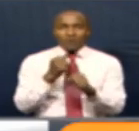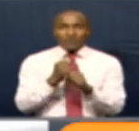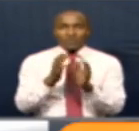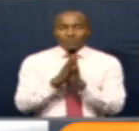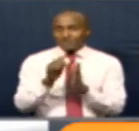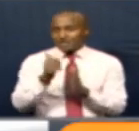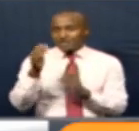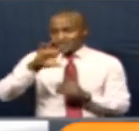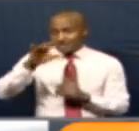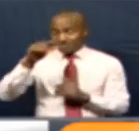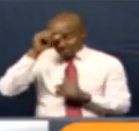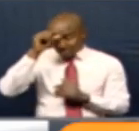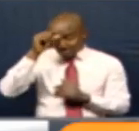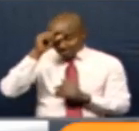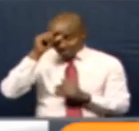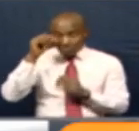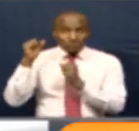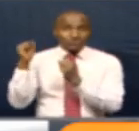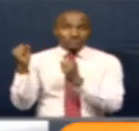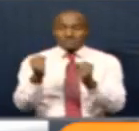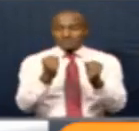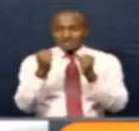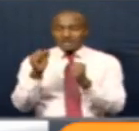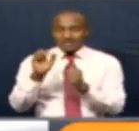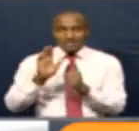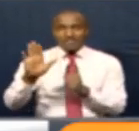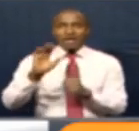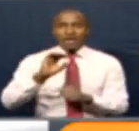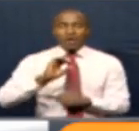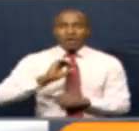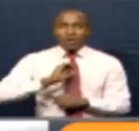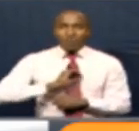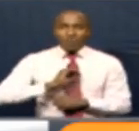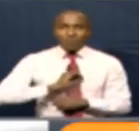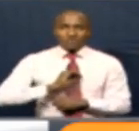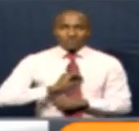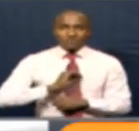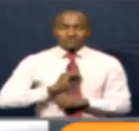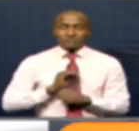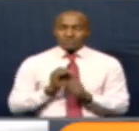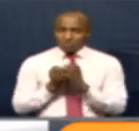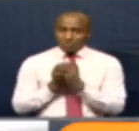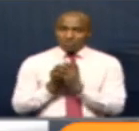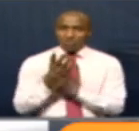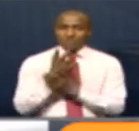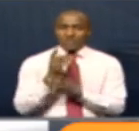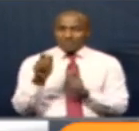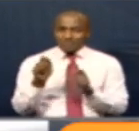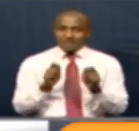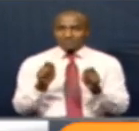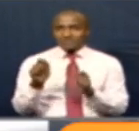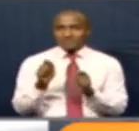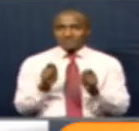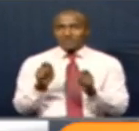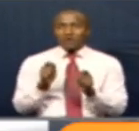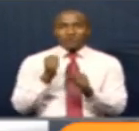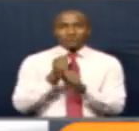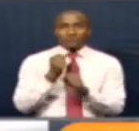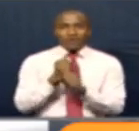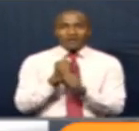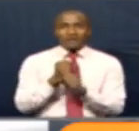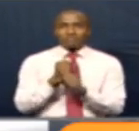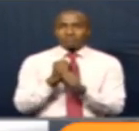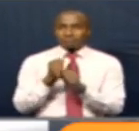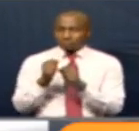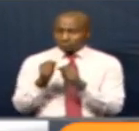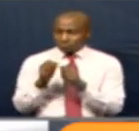county governments to strengthen their own growth and management and to work in a sort of